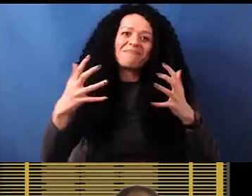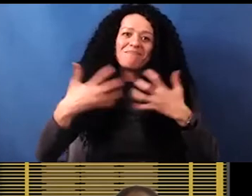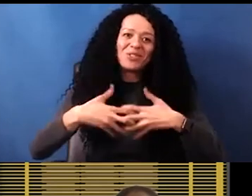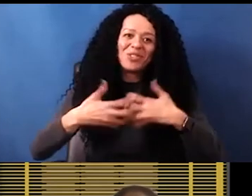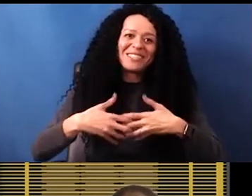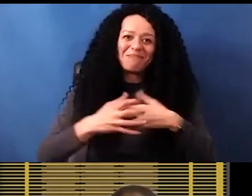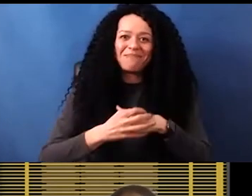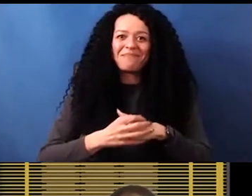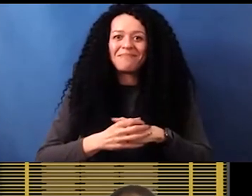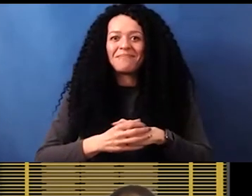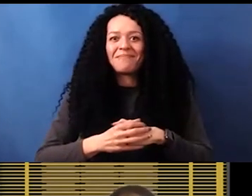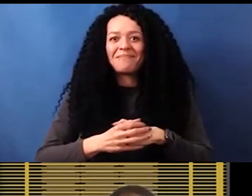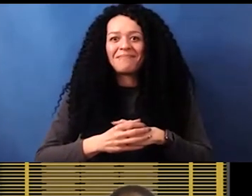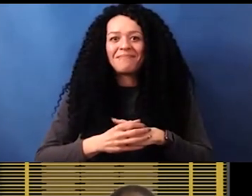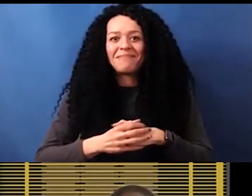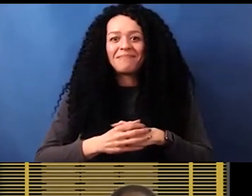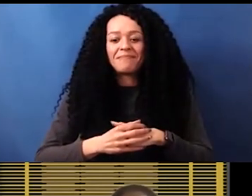Colossus.